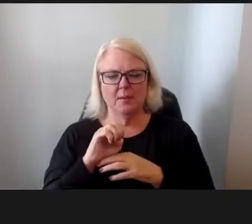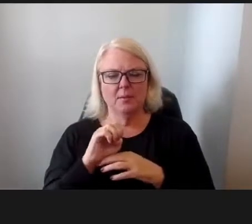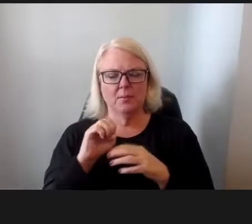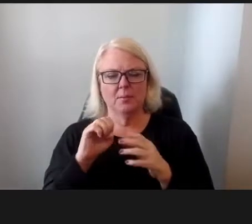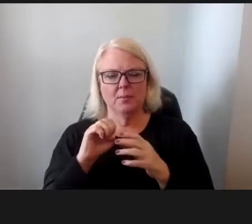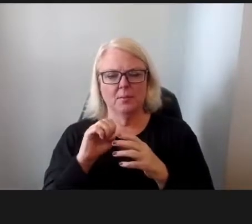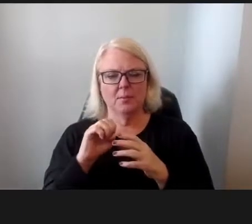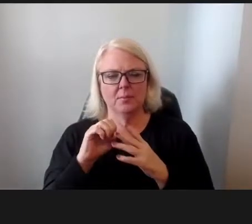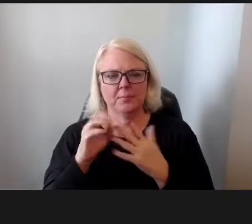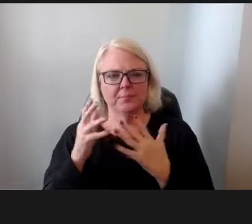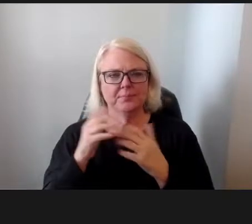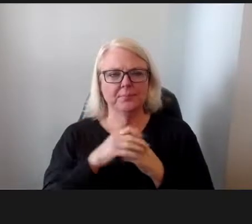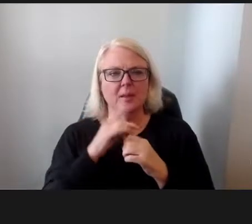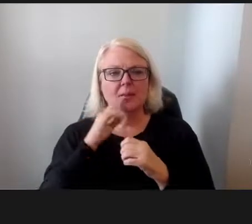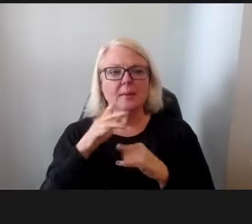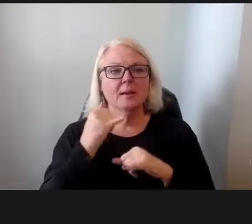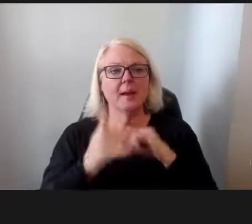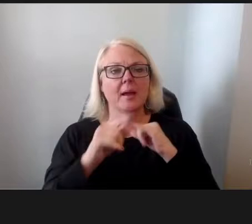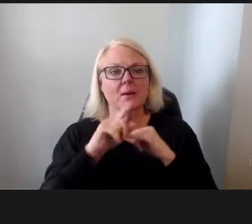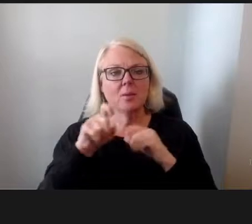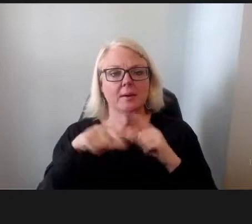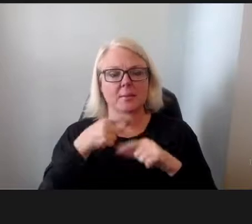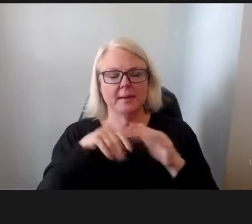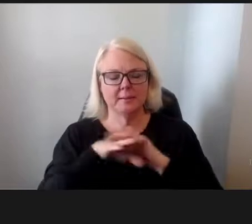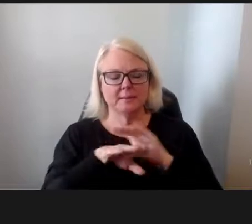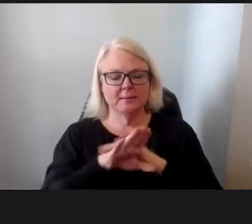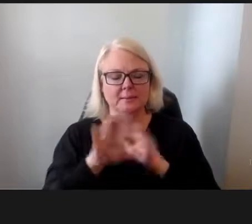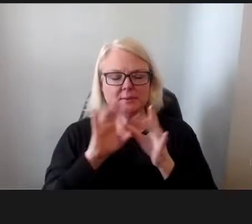And the last question about accessibility statements,